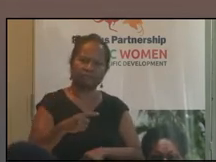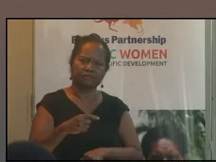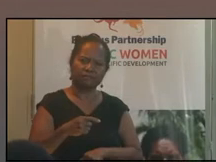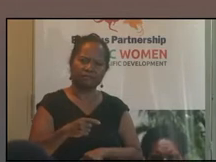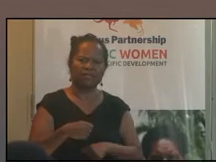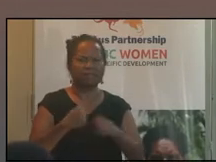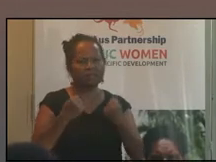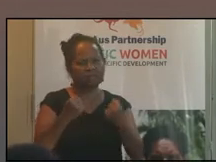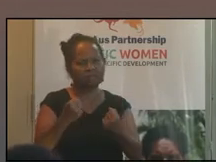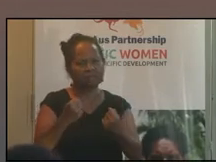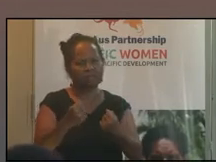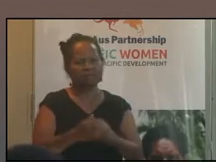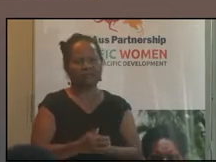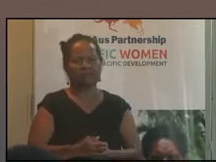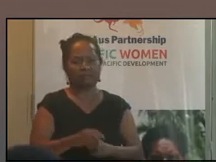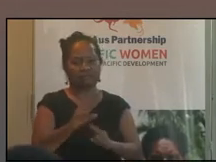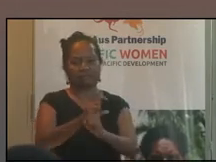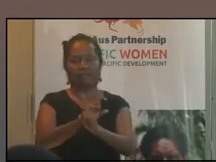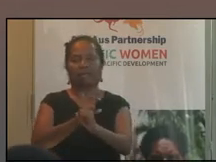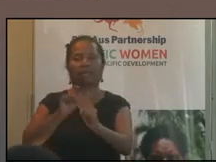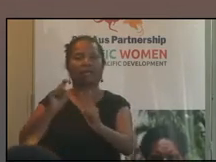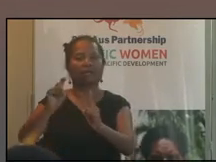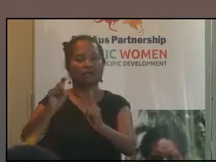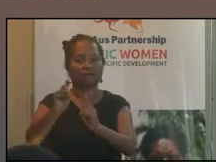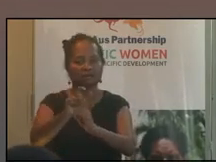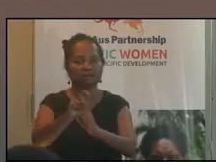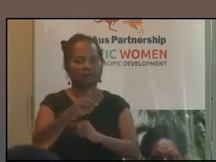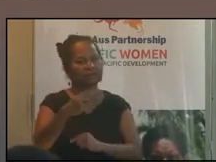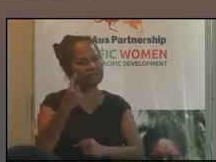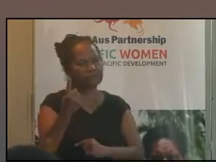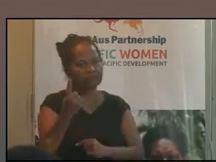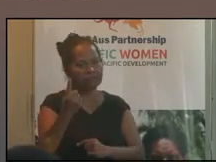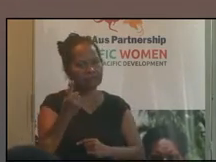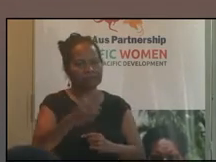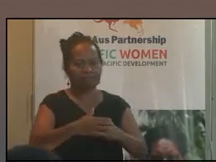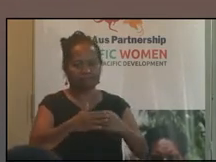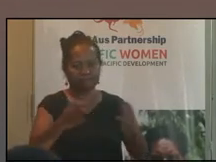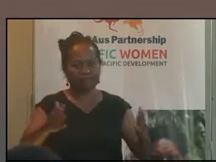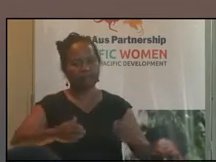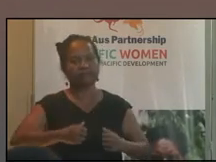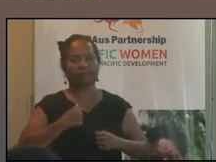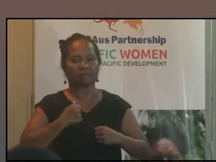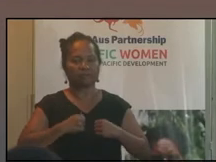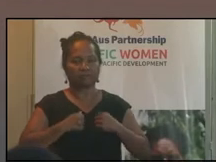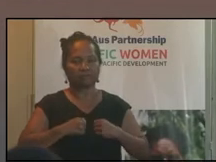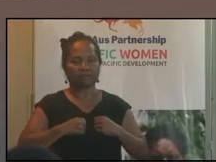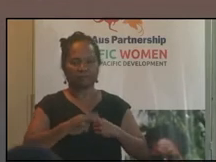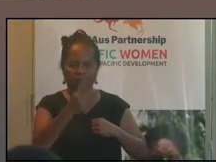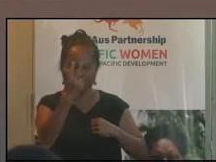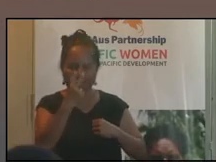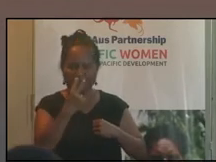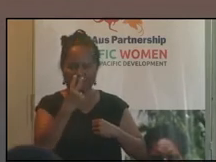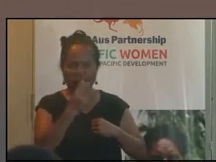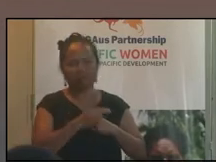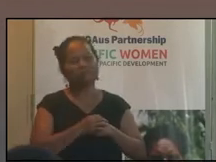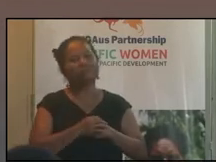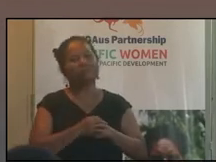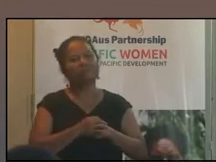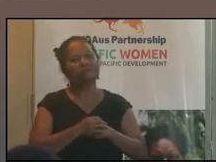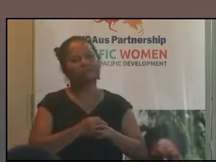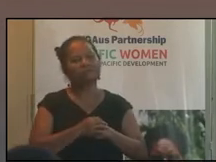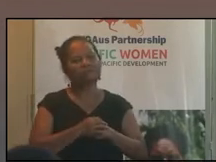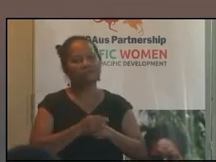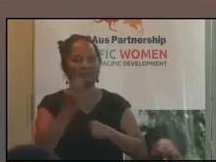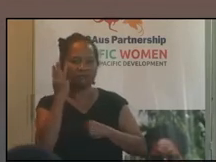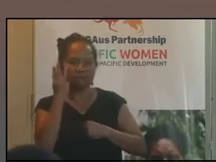strong that the cultural barriers is one of the cultural traditions or values is one of the barriers